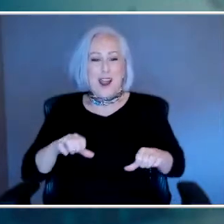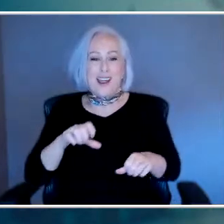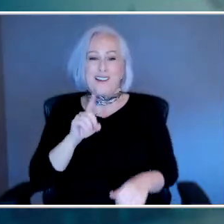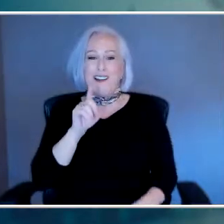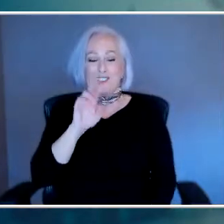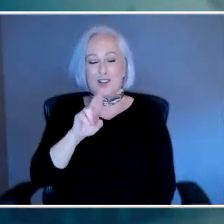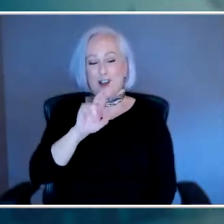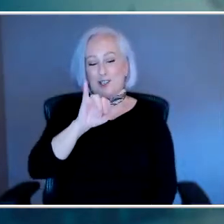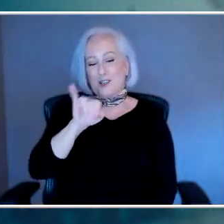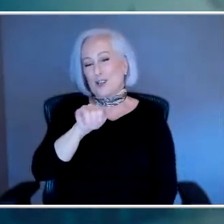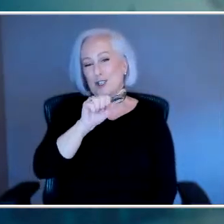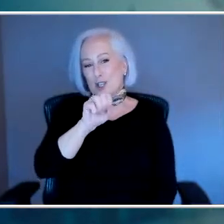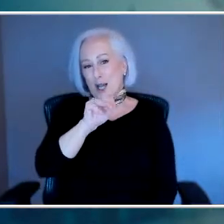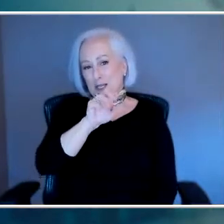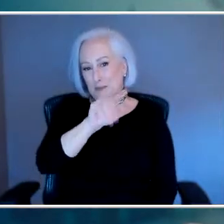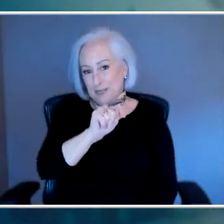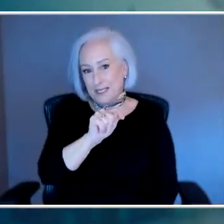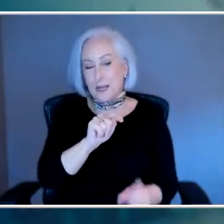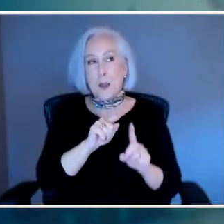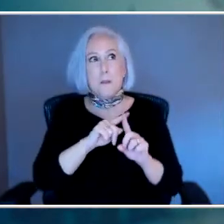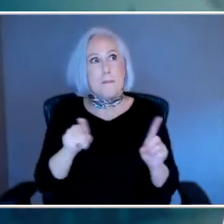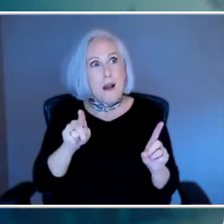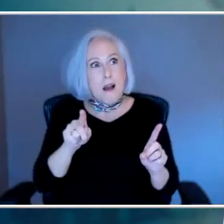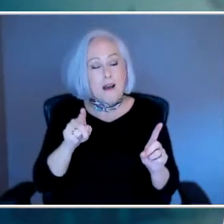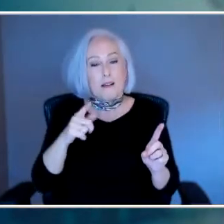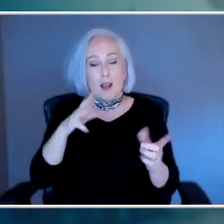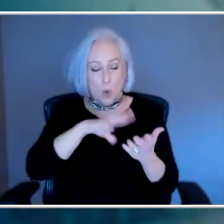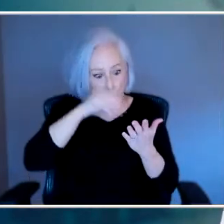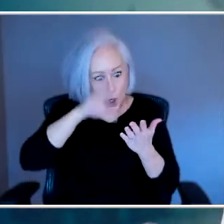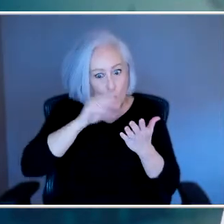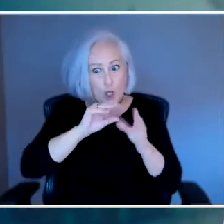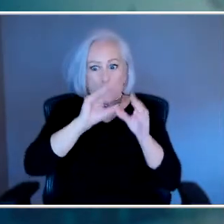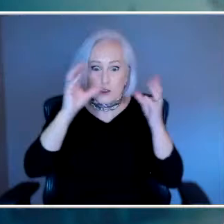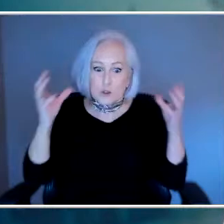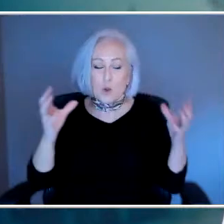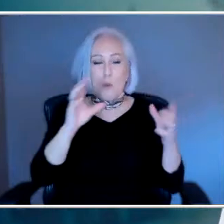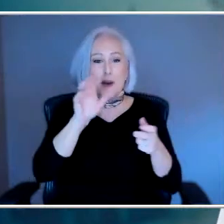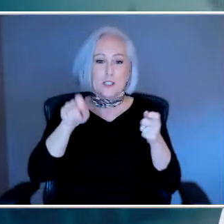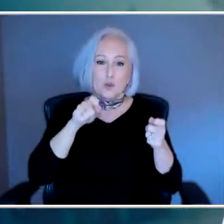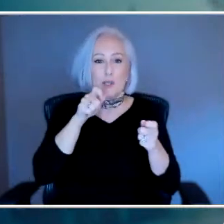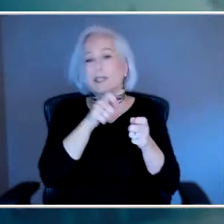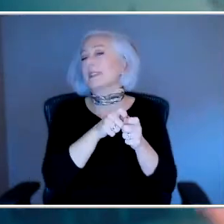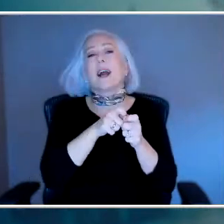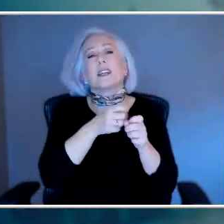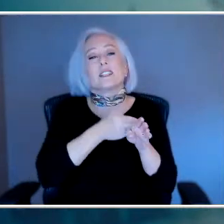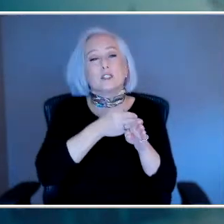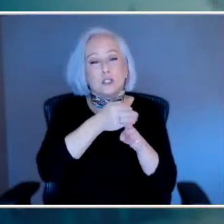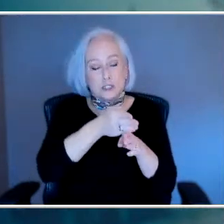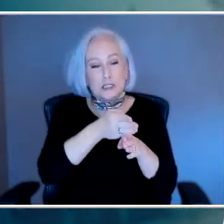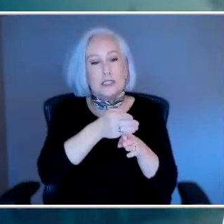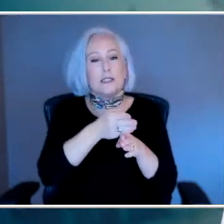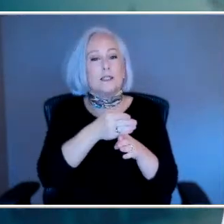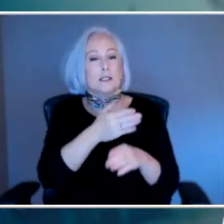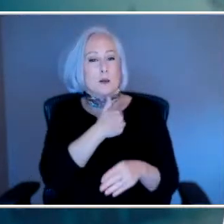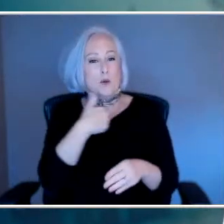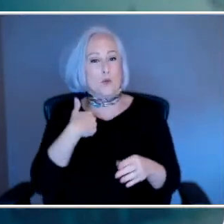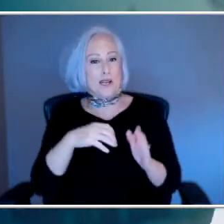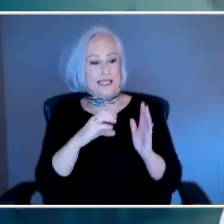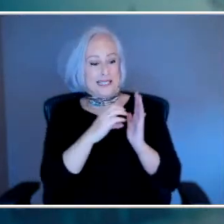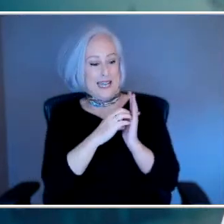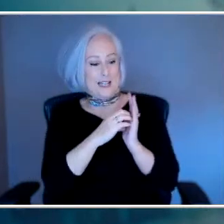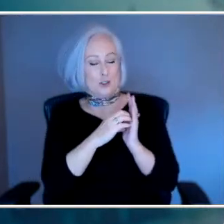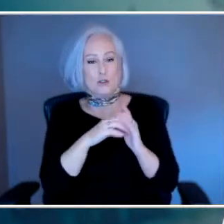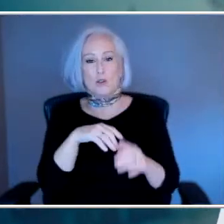there is so much that we're learning about breast cancer specifically and about tumor heterogeneity that breast cancers very rarely are just